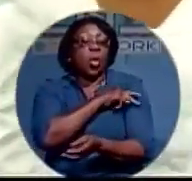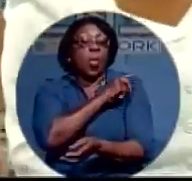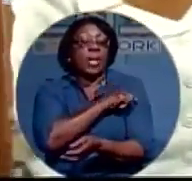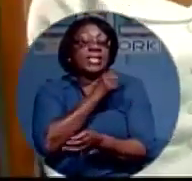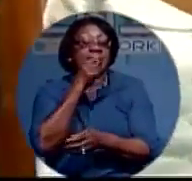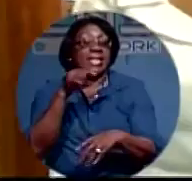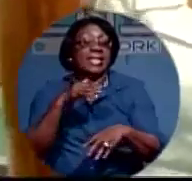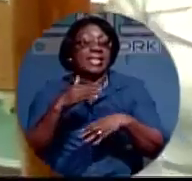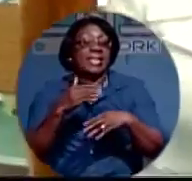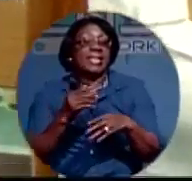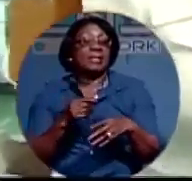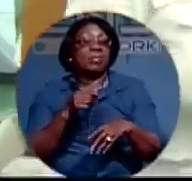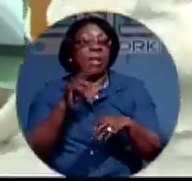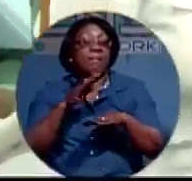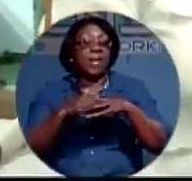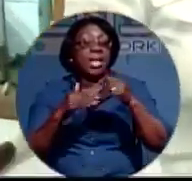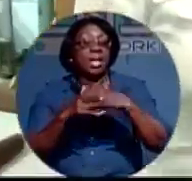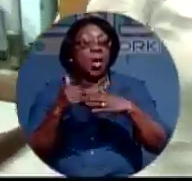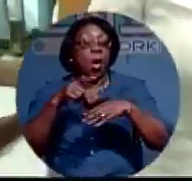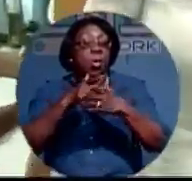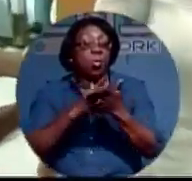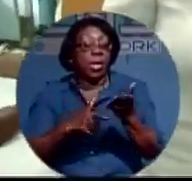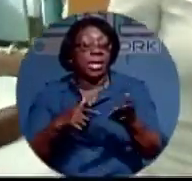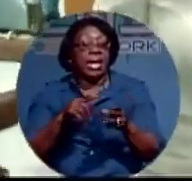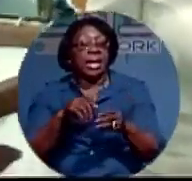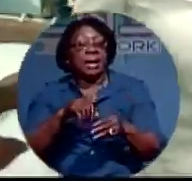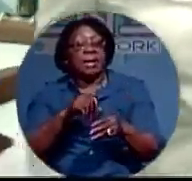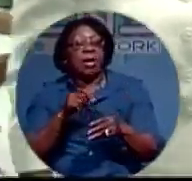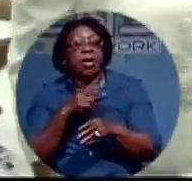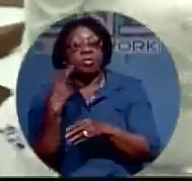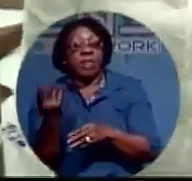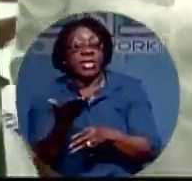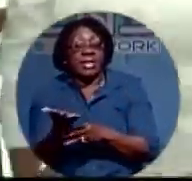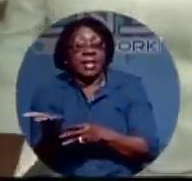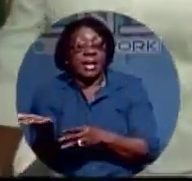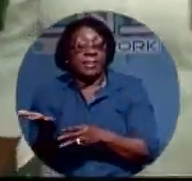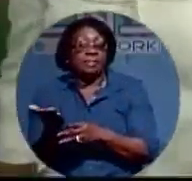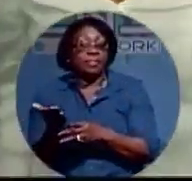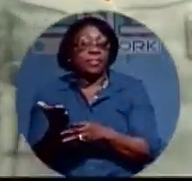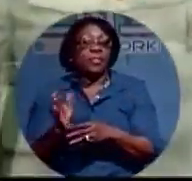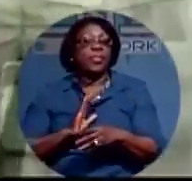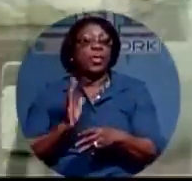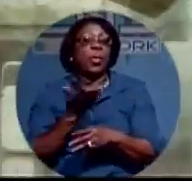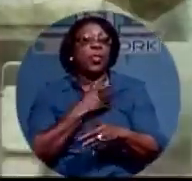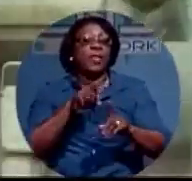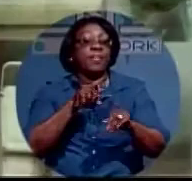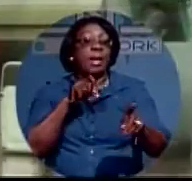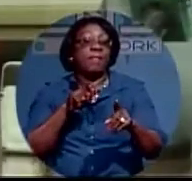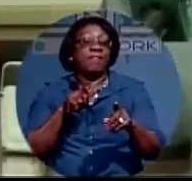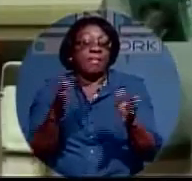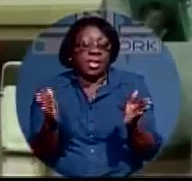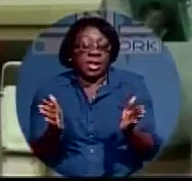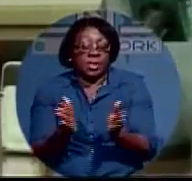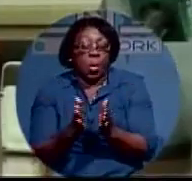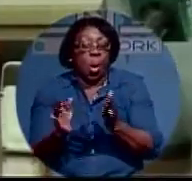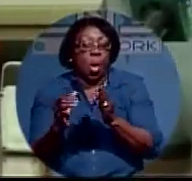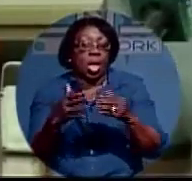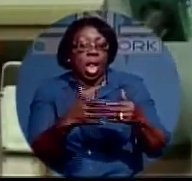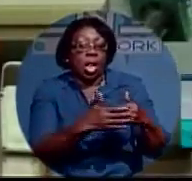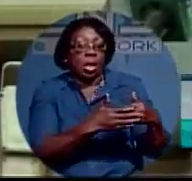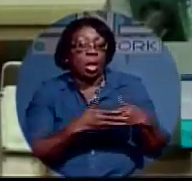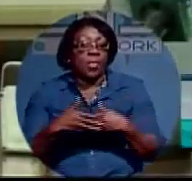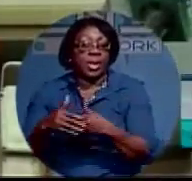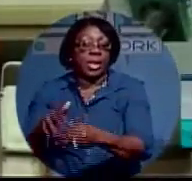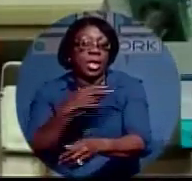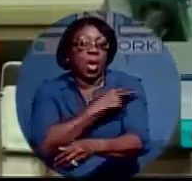what's already been achieved. We've come from a little community hospital to a